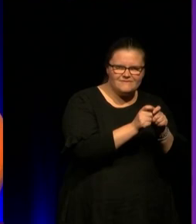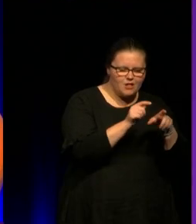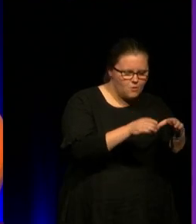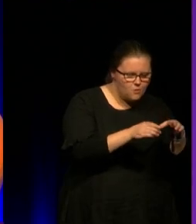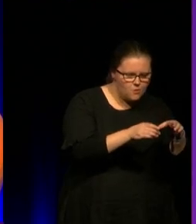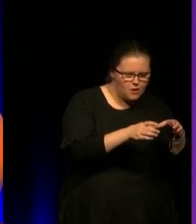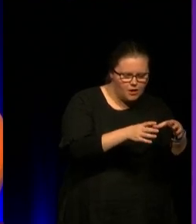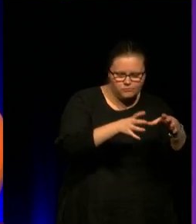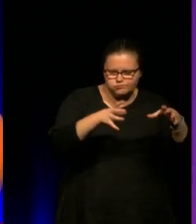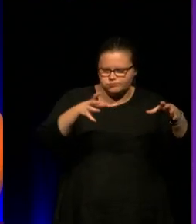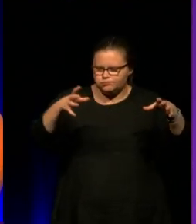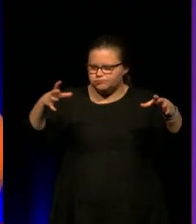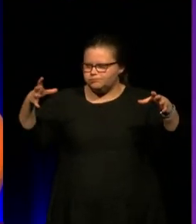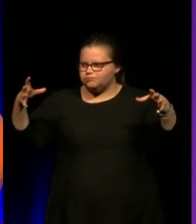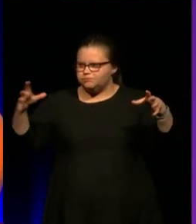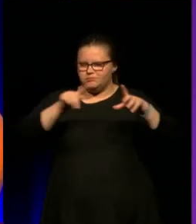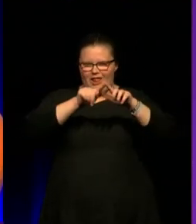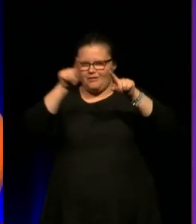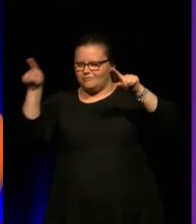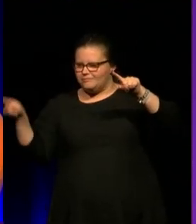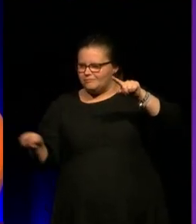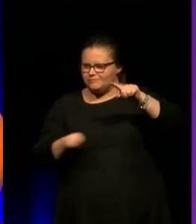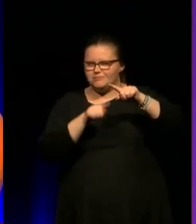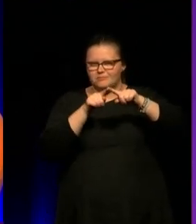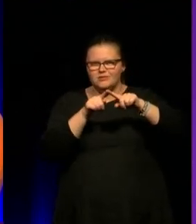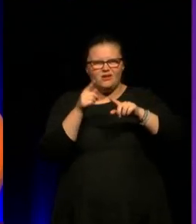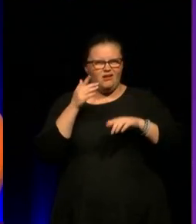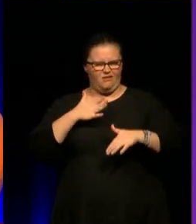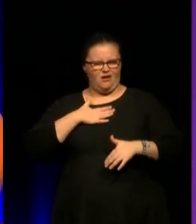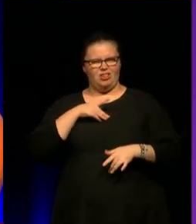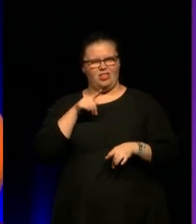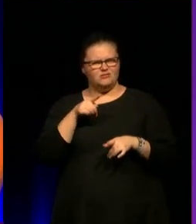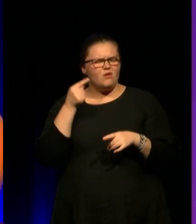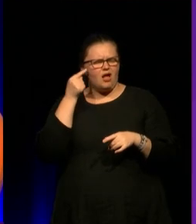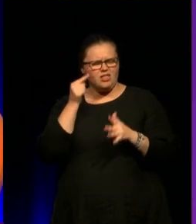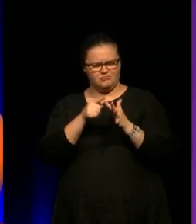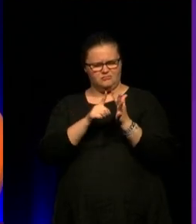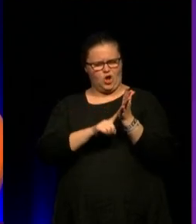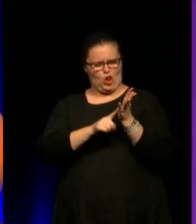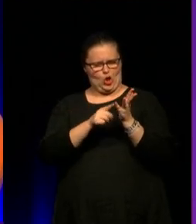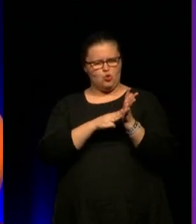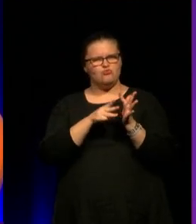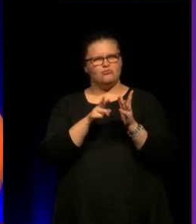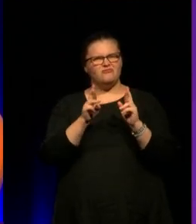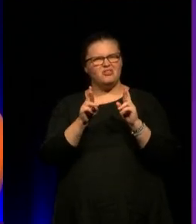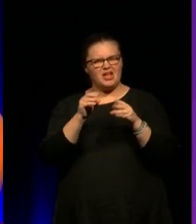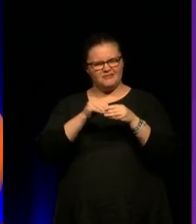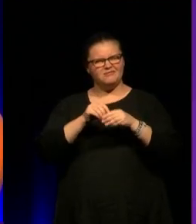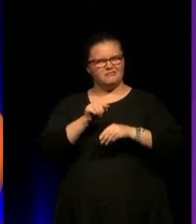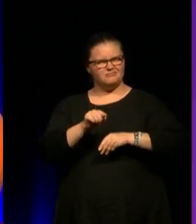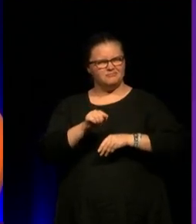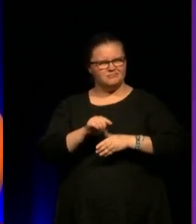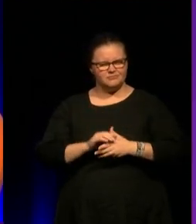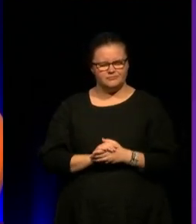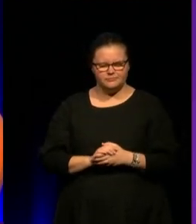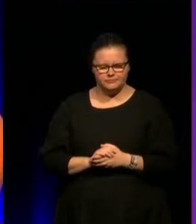employment felt to me like that was the strategy. And I would like to think that Illume is the part of that embodiment. Certainly,